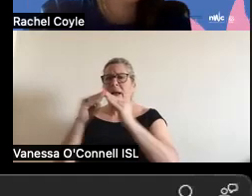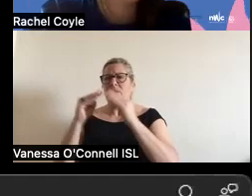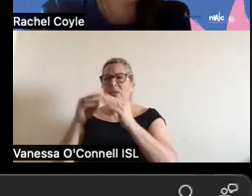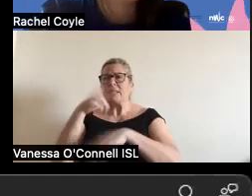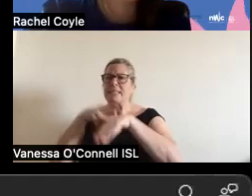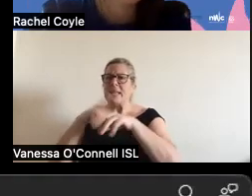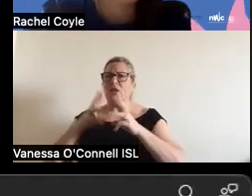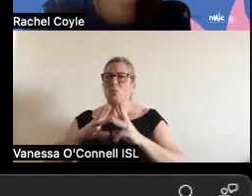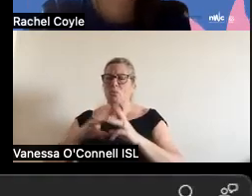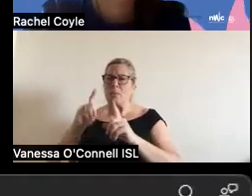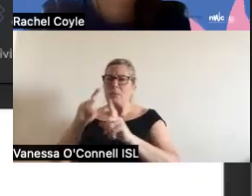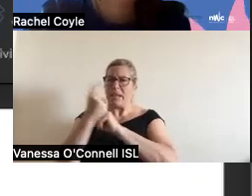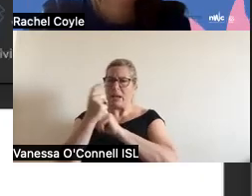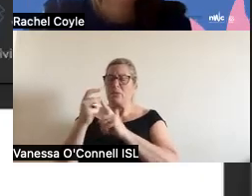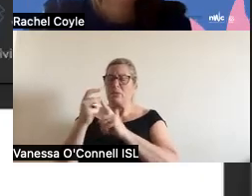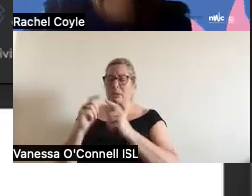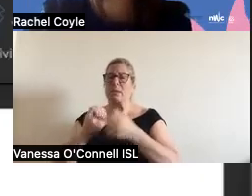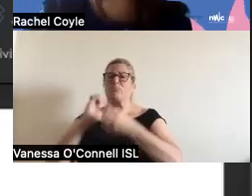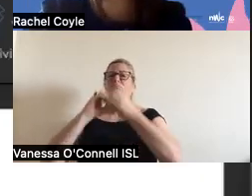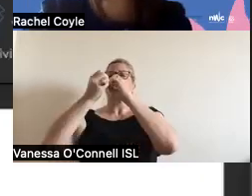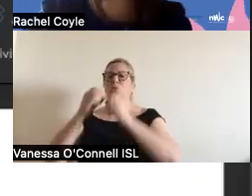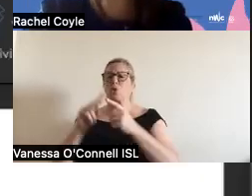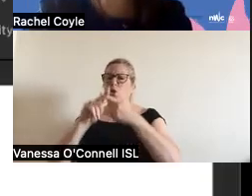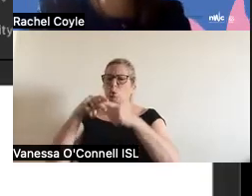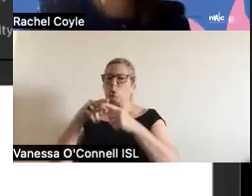have launched a toolkit for local authorities.